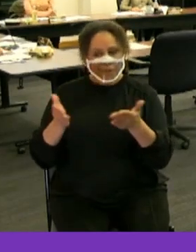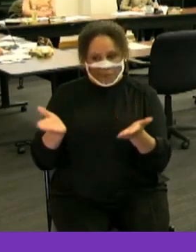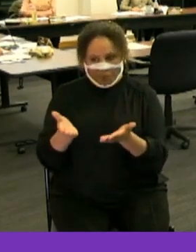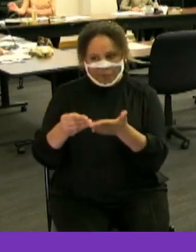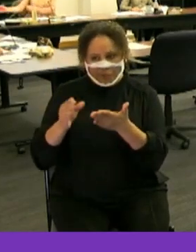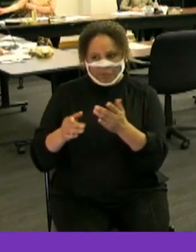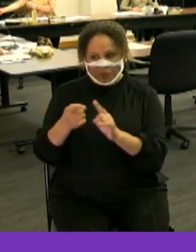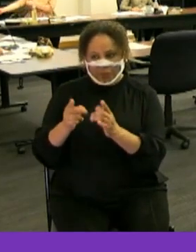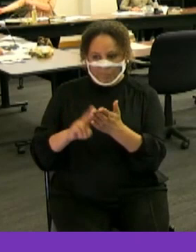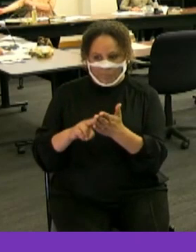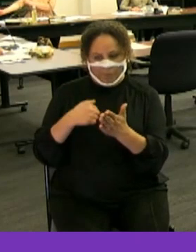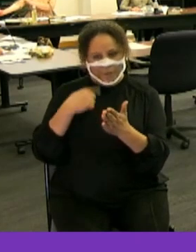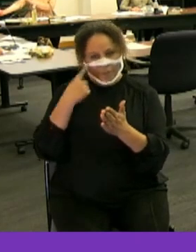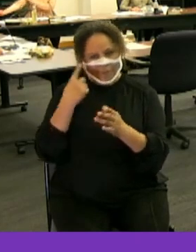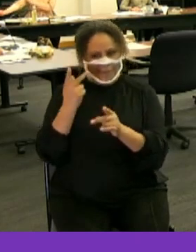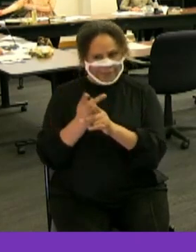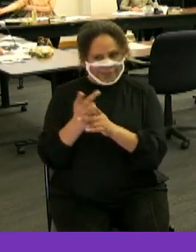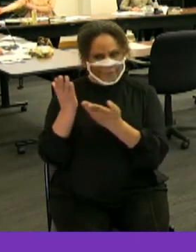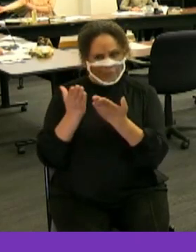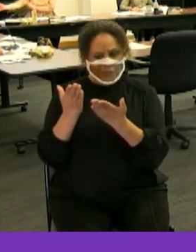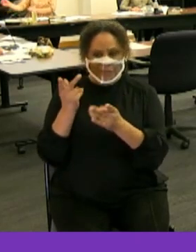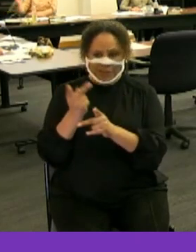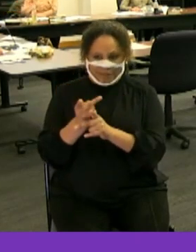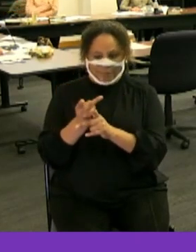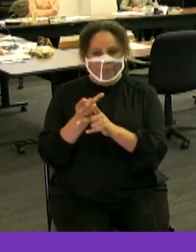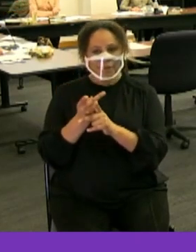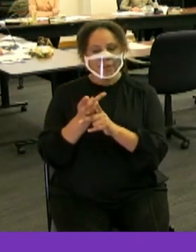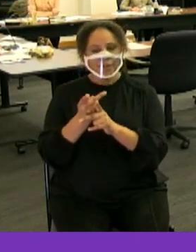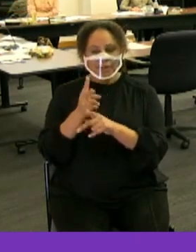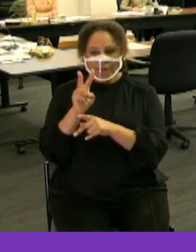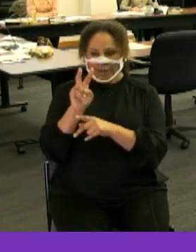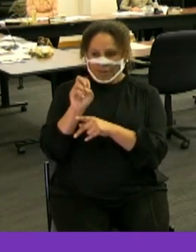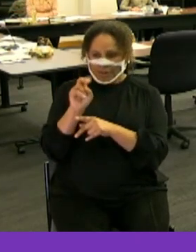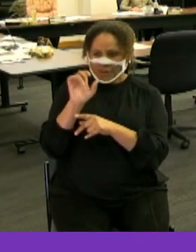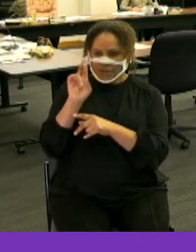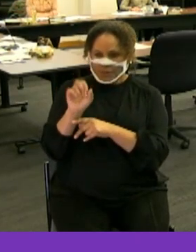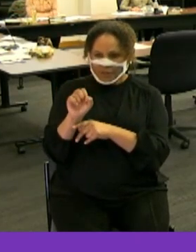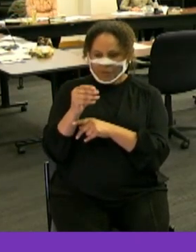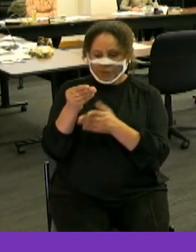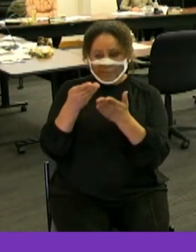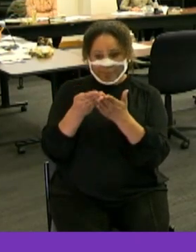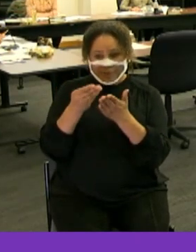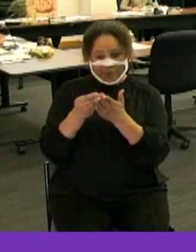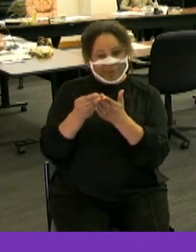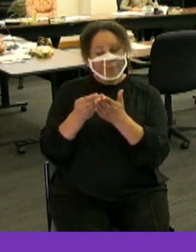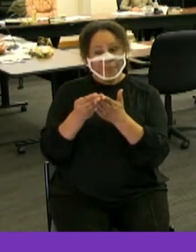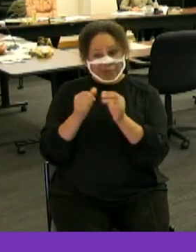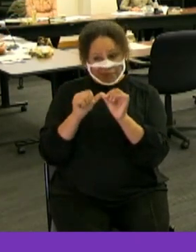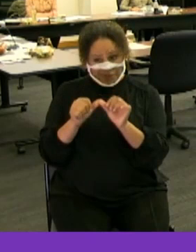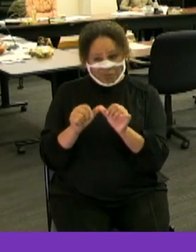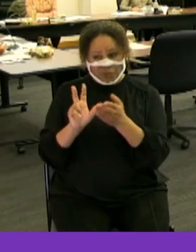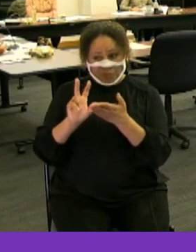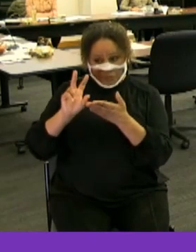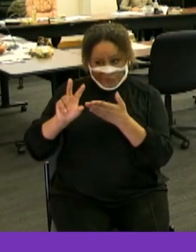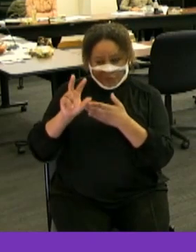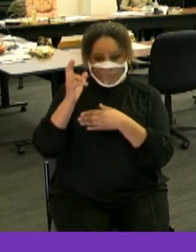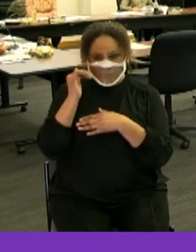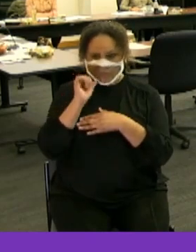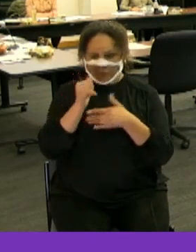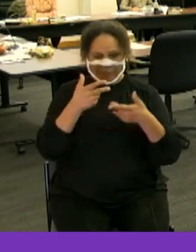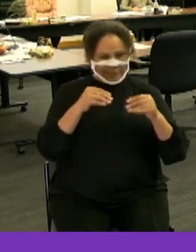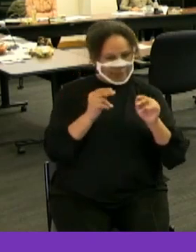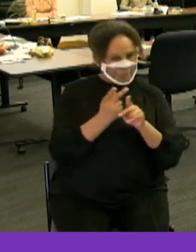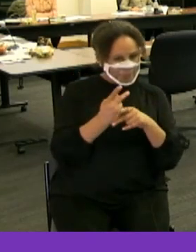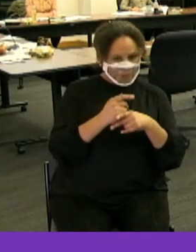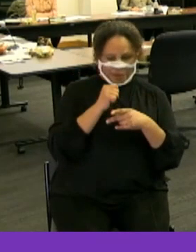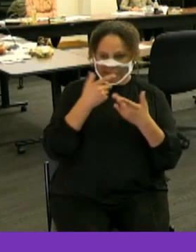these services and keep these vendors and continue to invest the money because we're not selling a product, we're